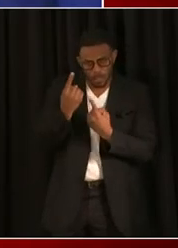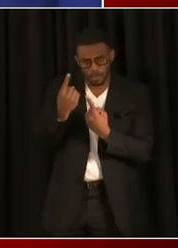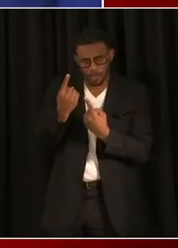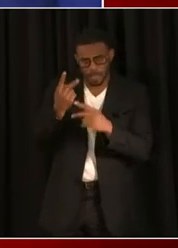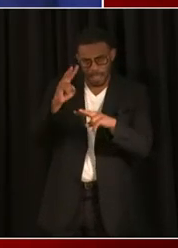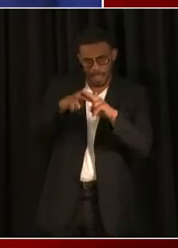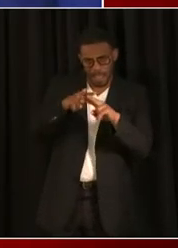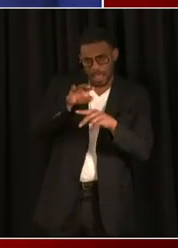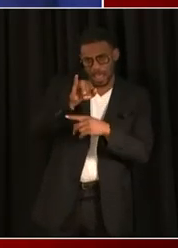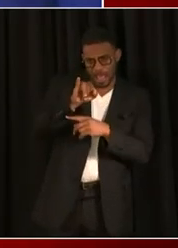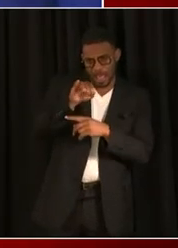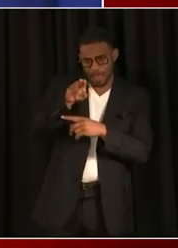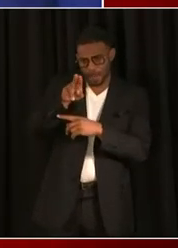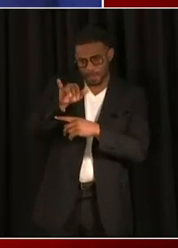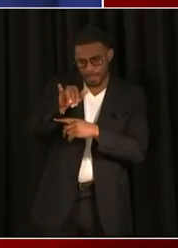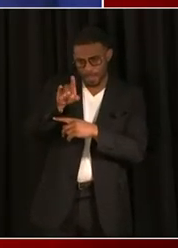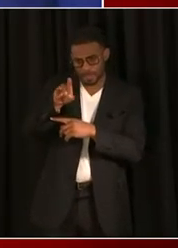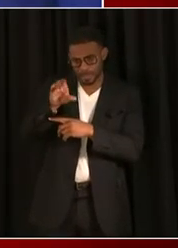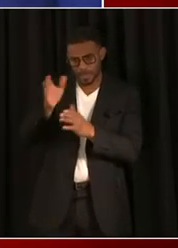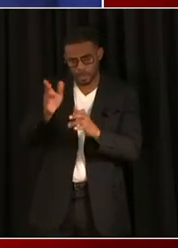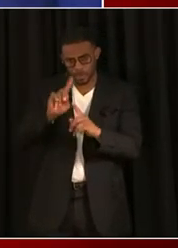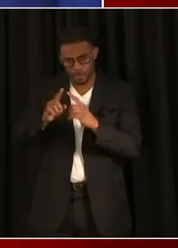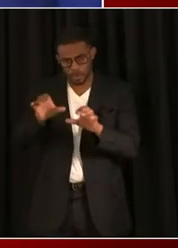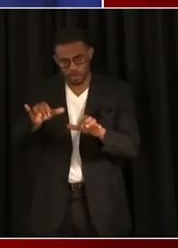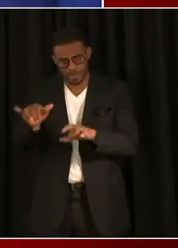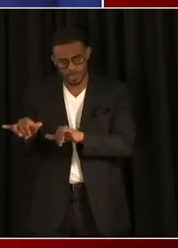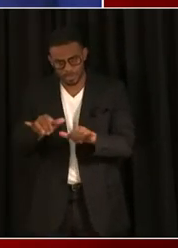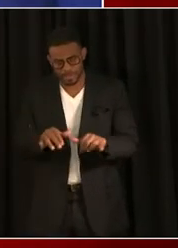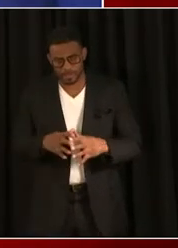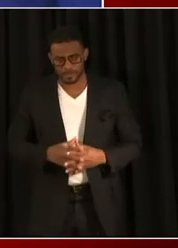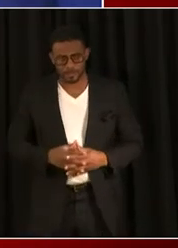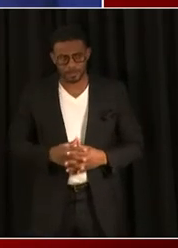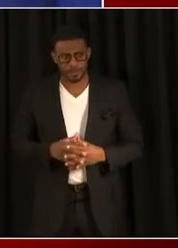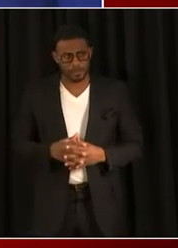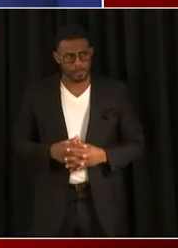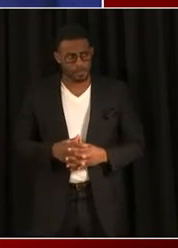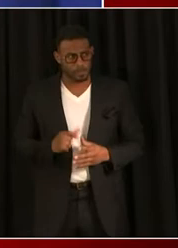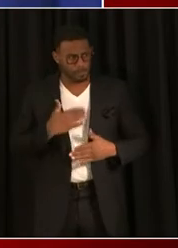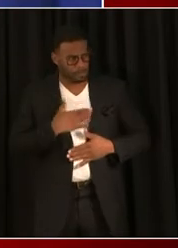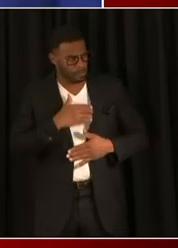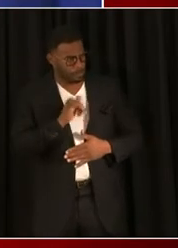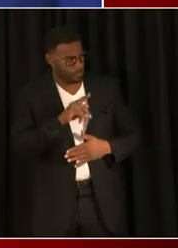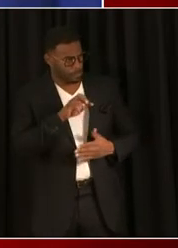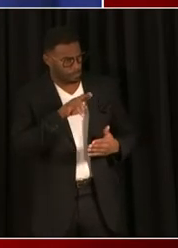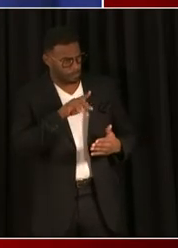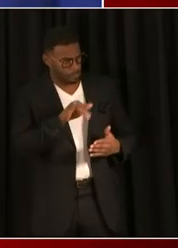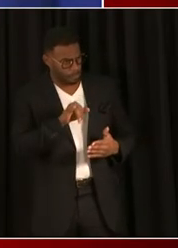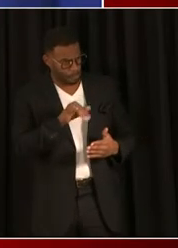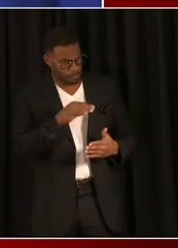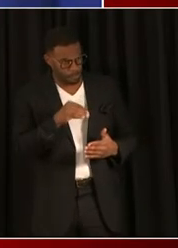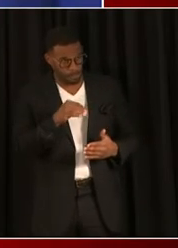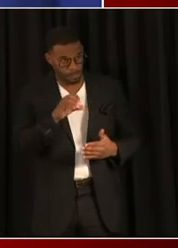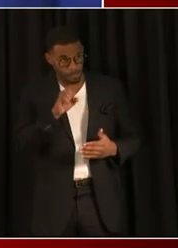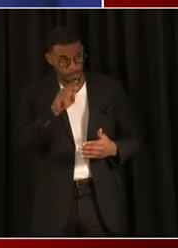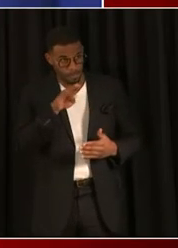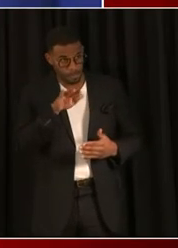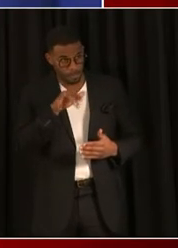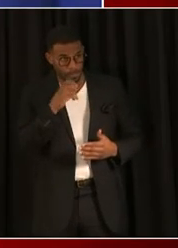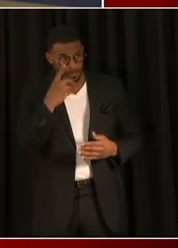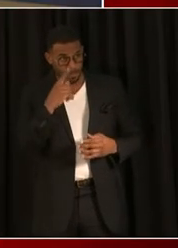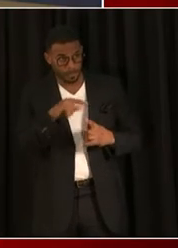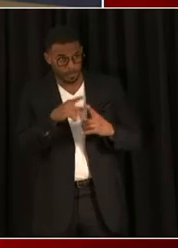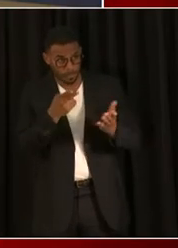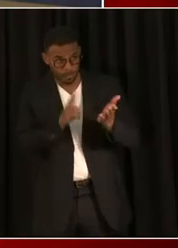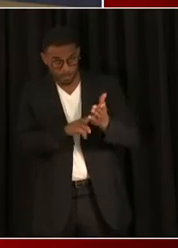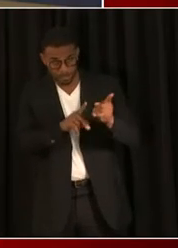be thoughtful, hashtag iBuyDC, and encourage your friends to do the same. Great. I appreciate that, Christy. And Sunyata, I saw